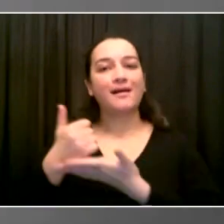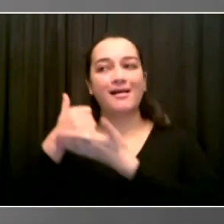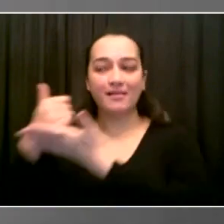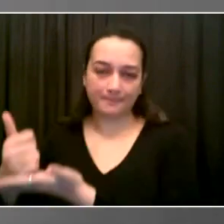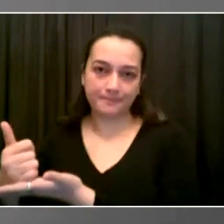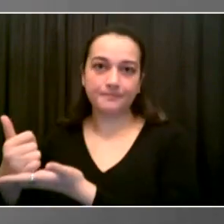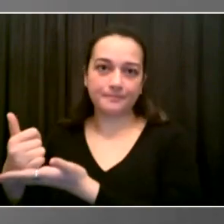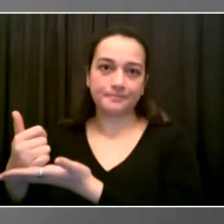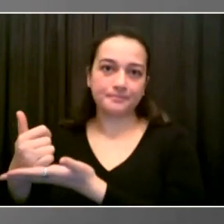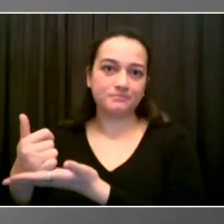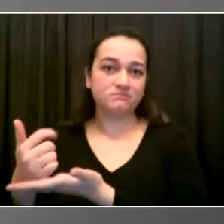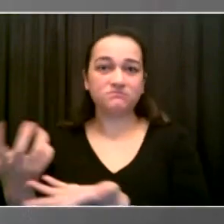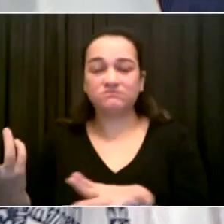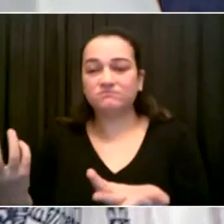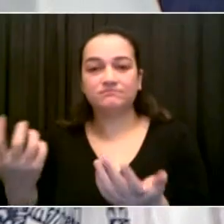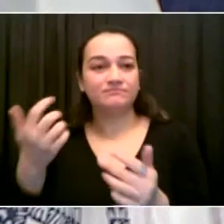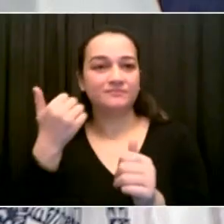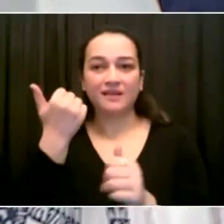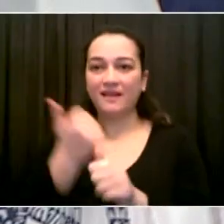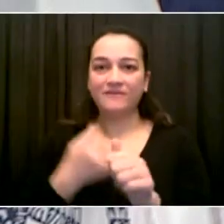sir. Thank you. Go ahead, Amanda.